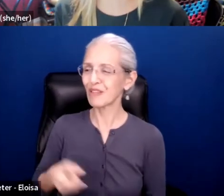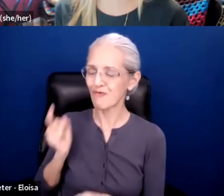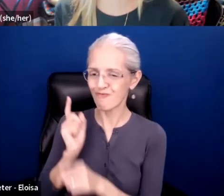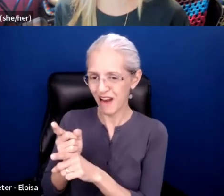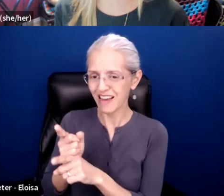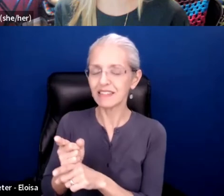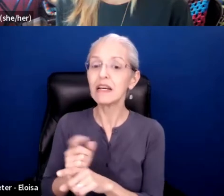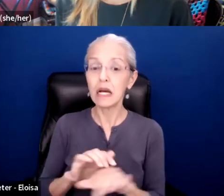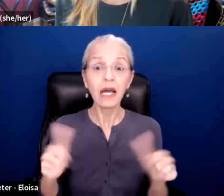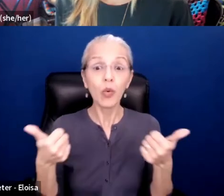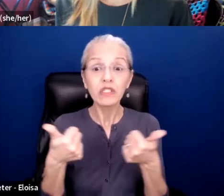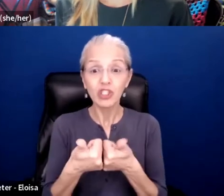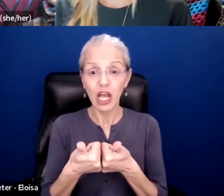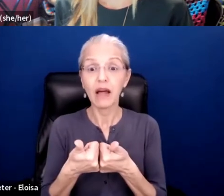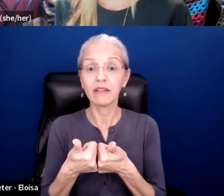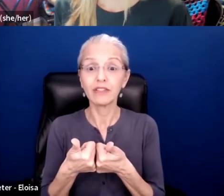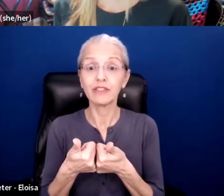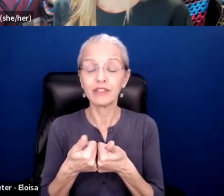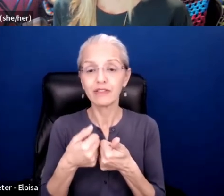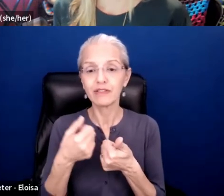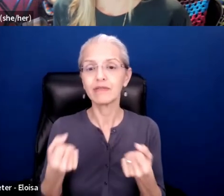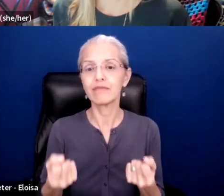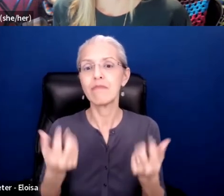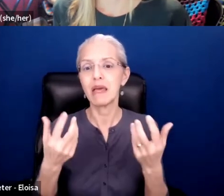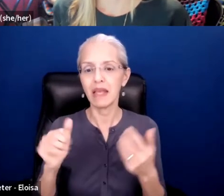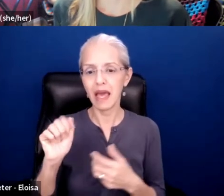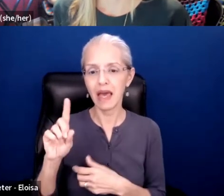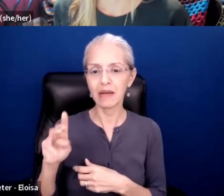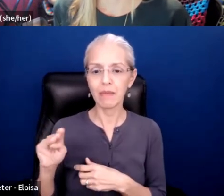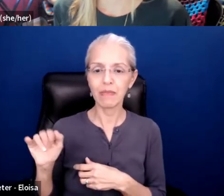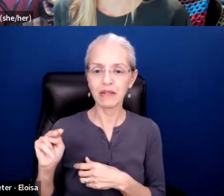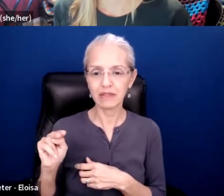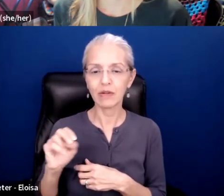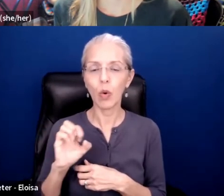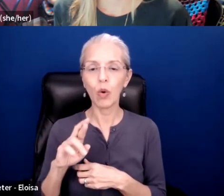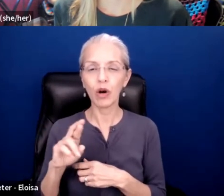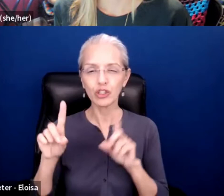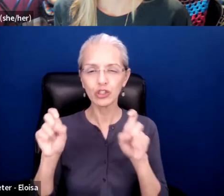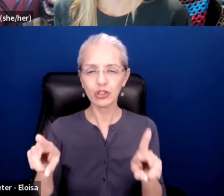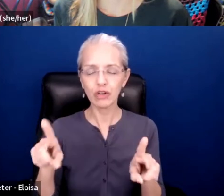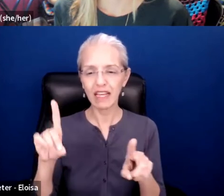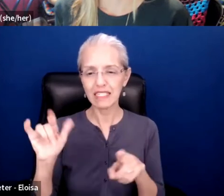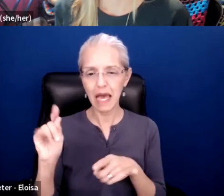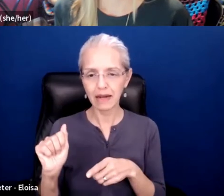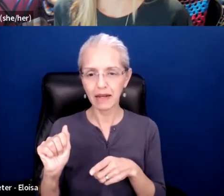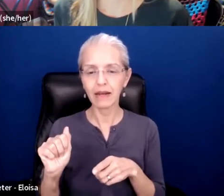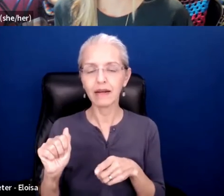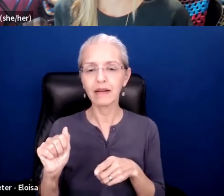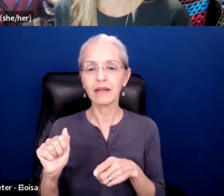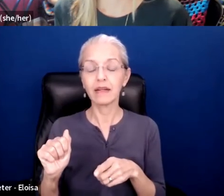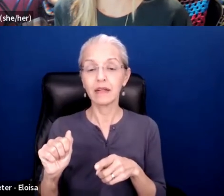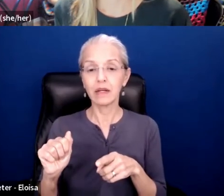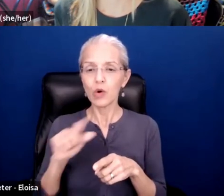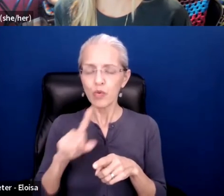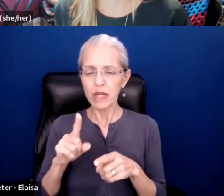Definitely a challenge in many administrative and survey data sources, that breaking down